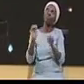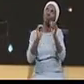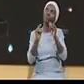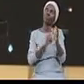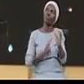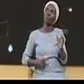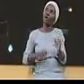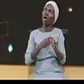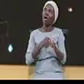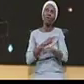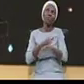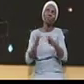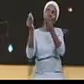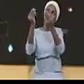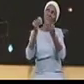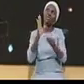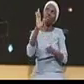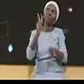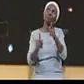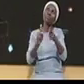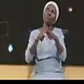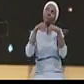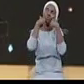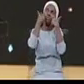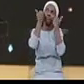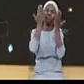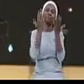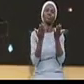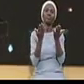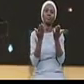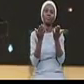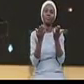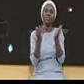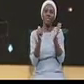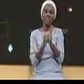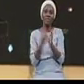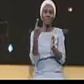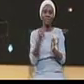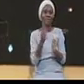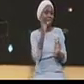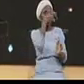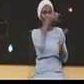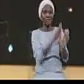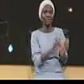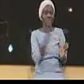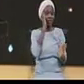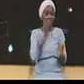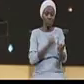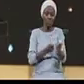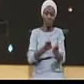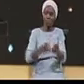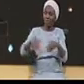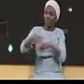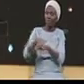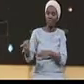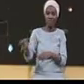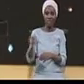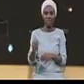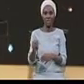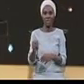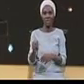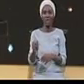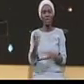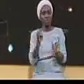reproach, that the heathen shall rule over them. Wherefore should they say among